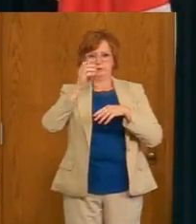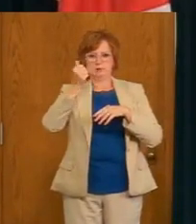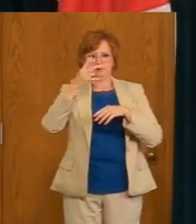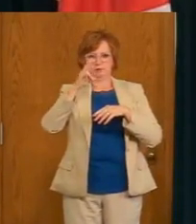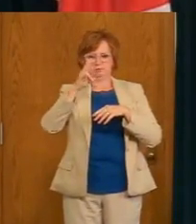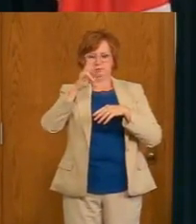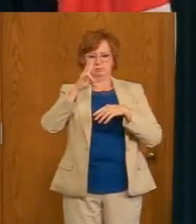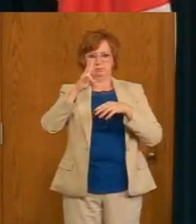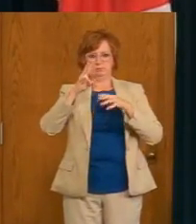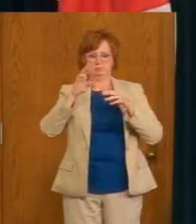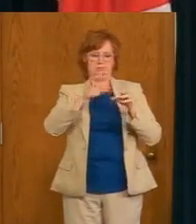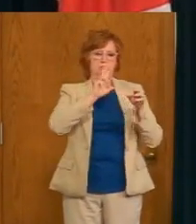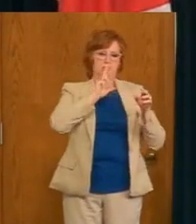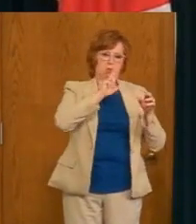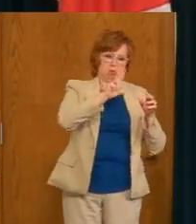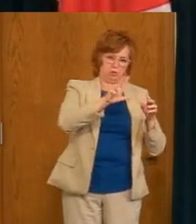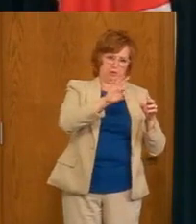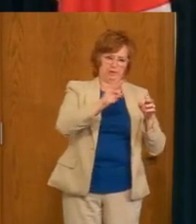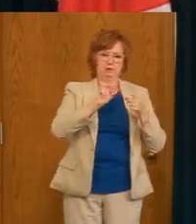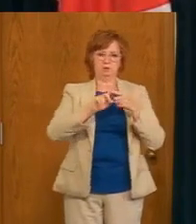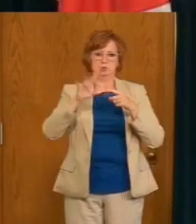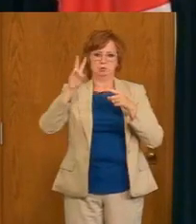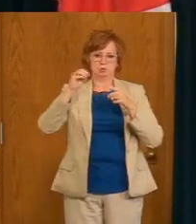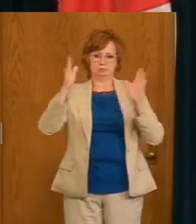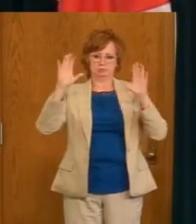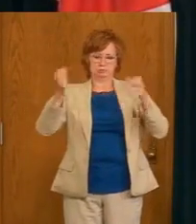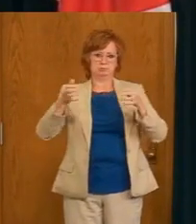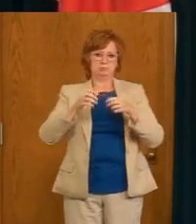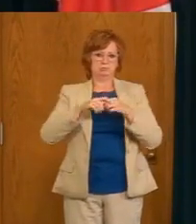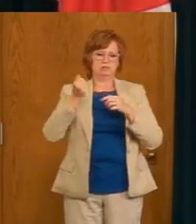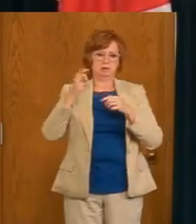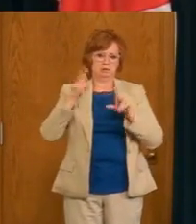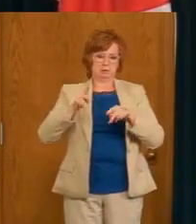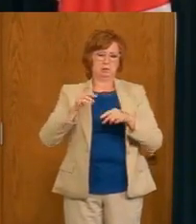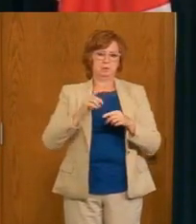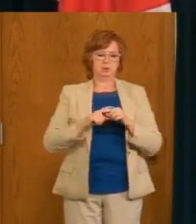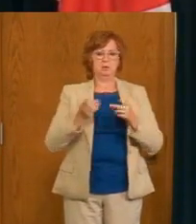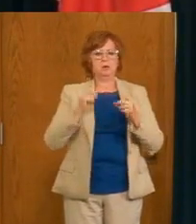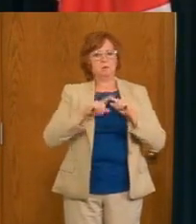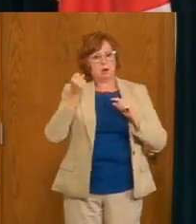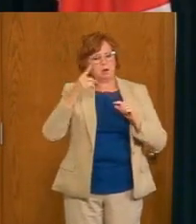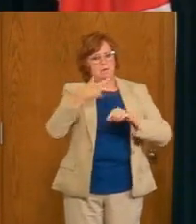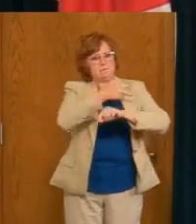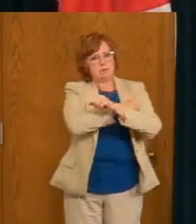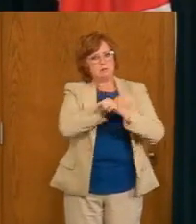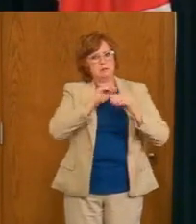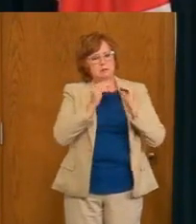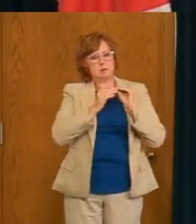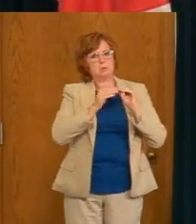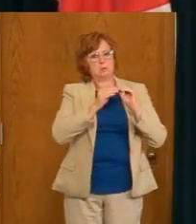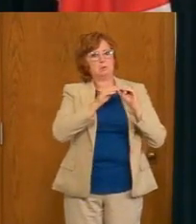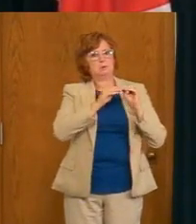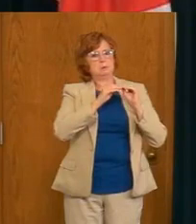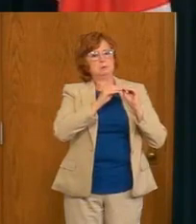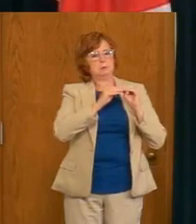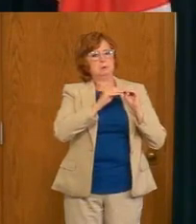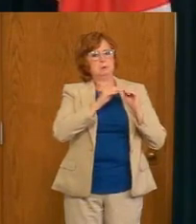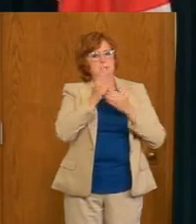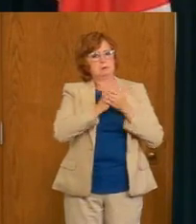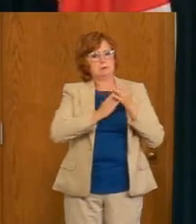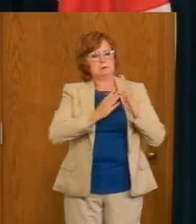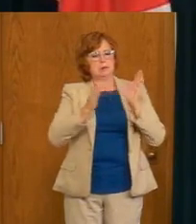the province. And again, part of it is due to lower vaccine rates in some communities, but not all. Many communities